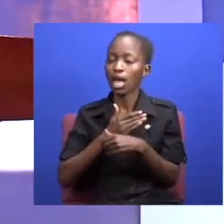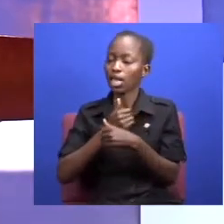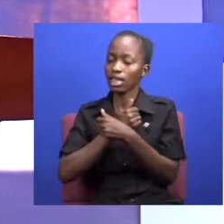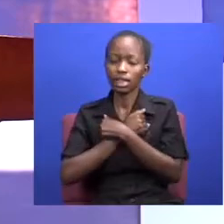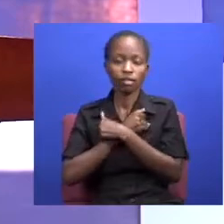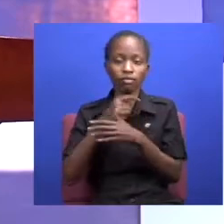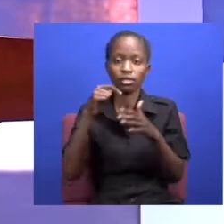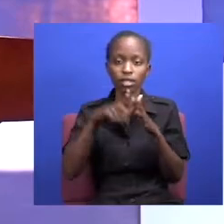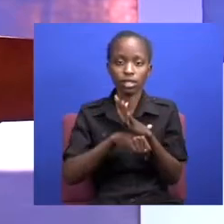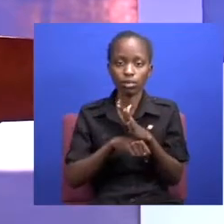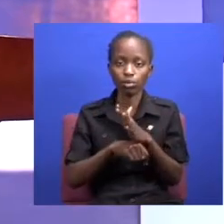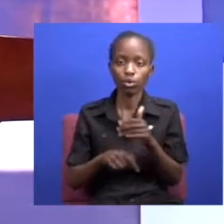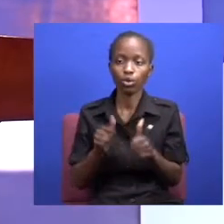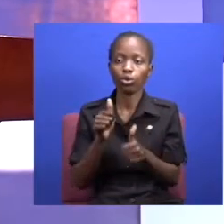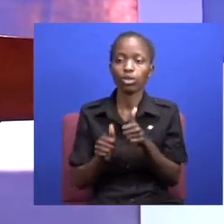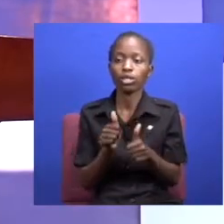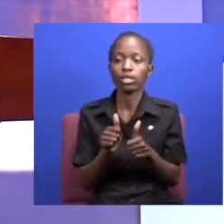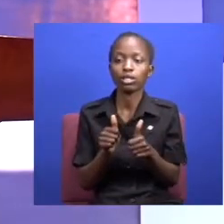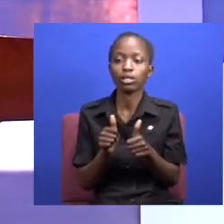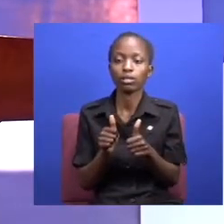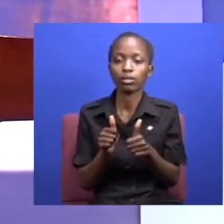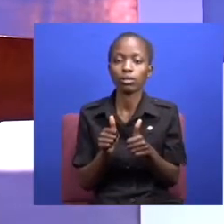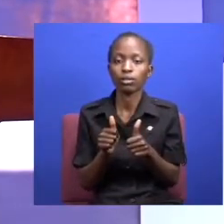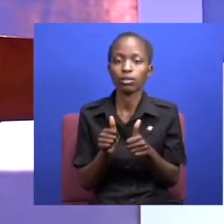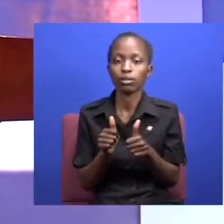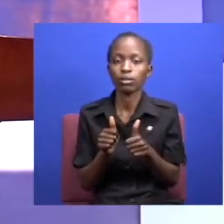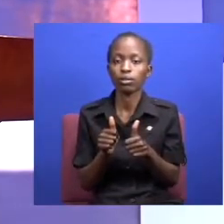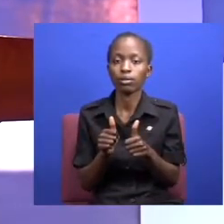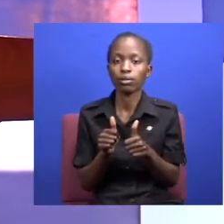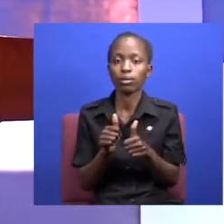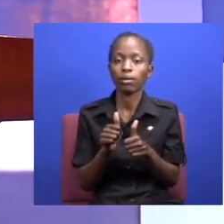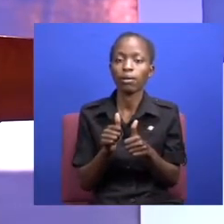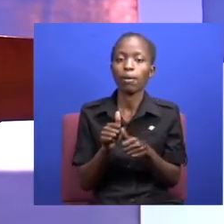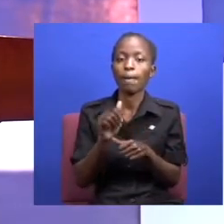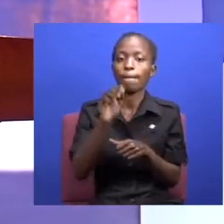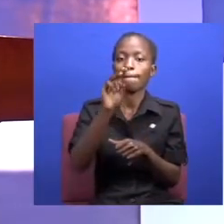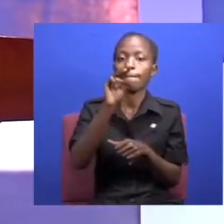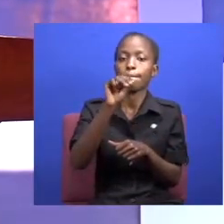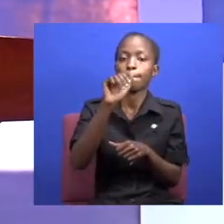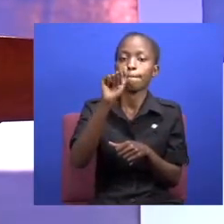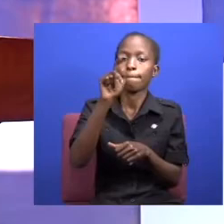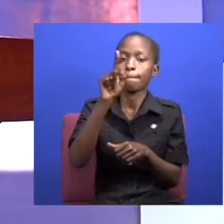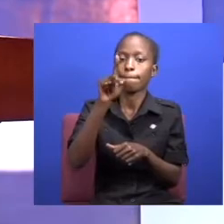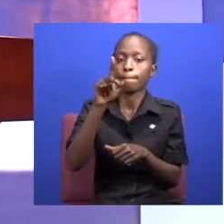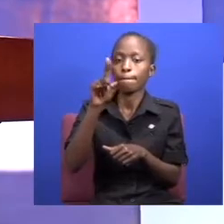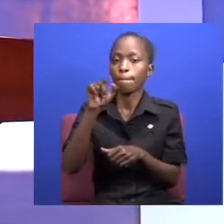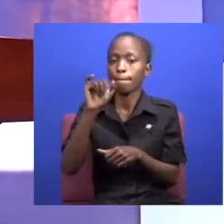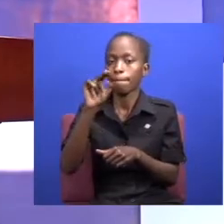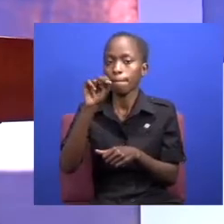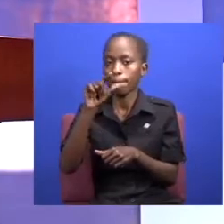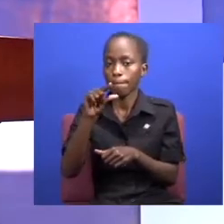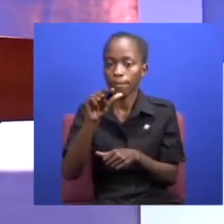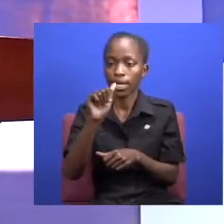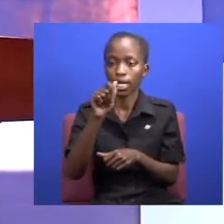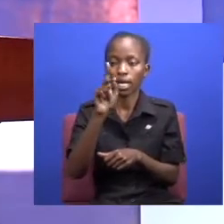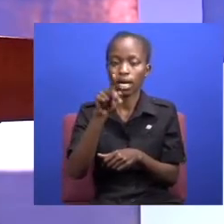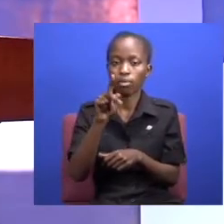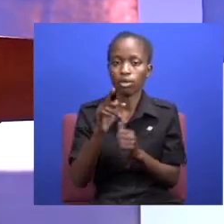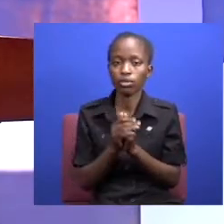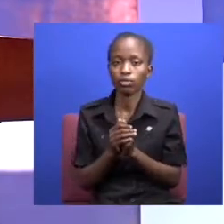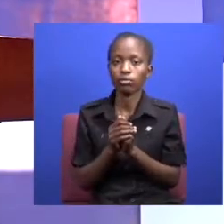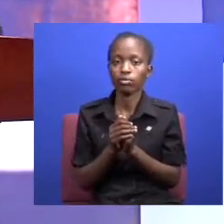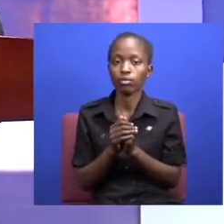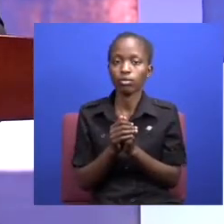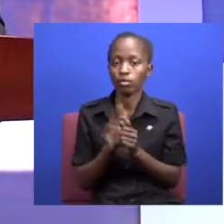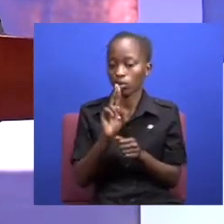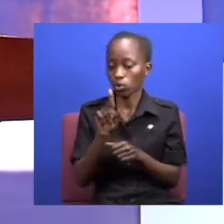valuable is a mapping application. I know you probably have it on your phones.